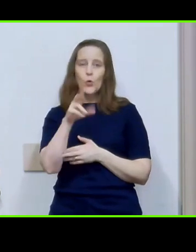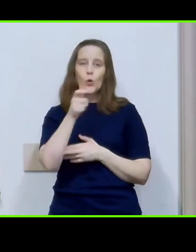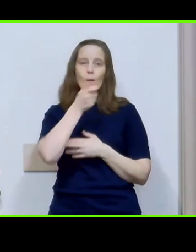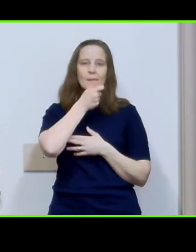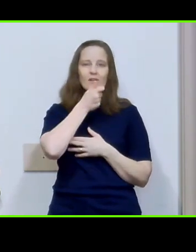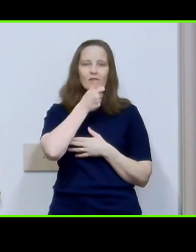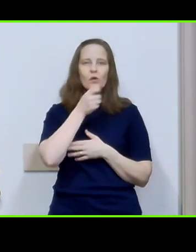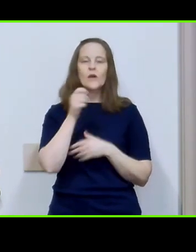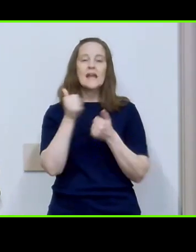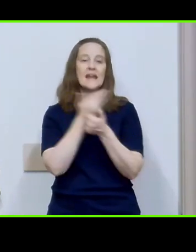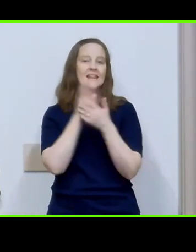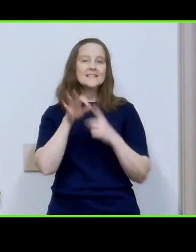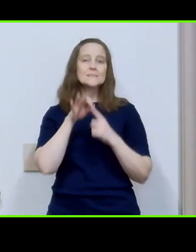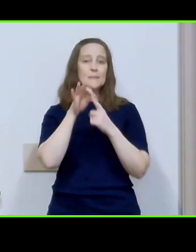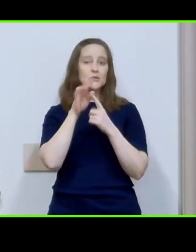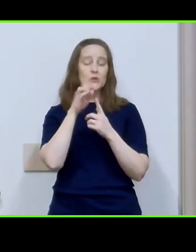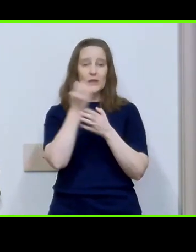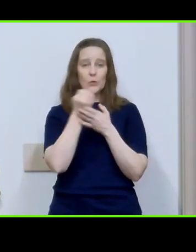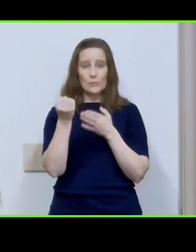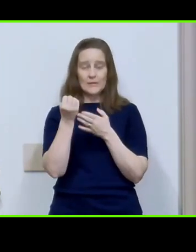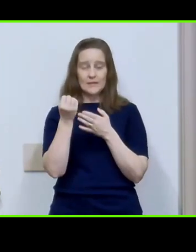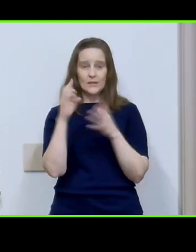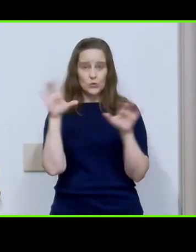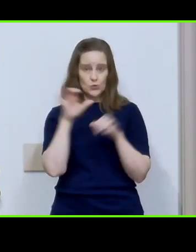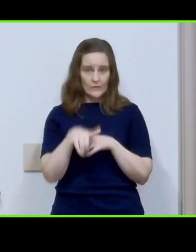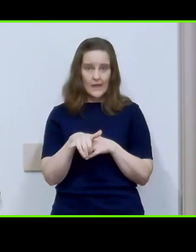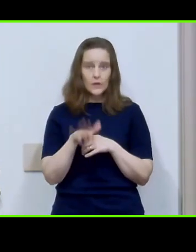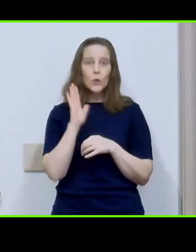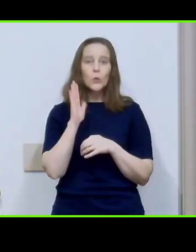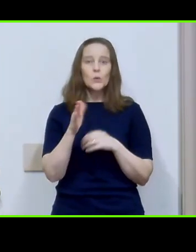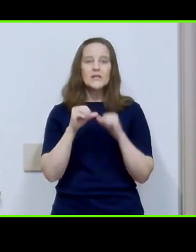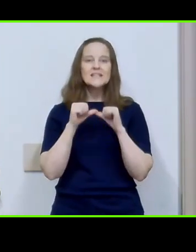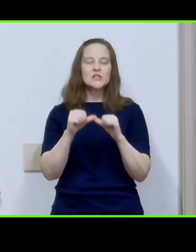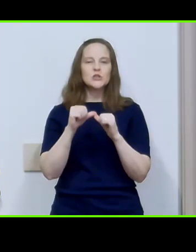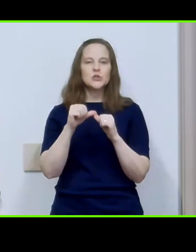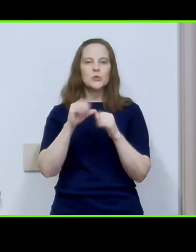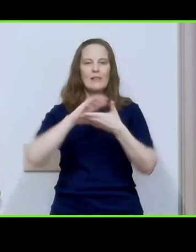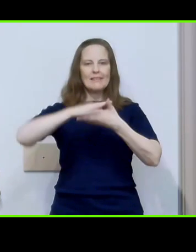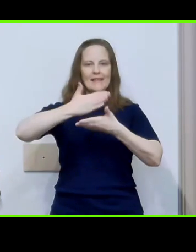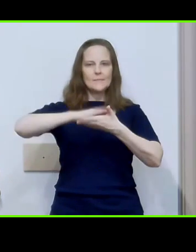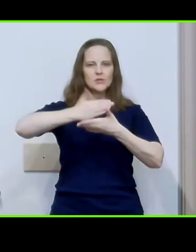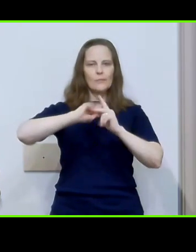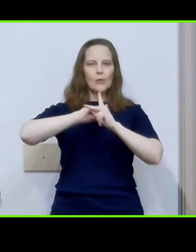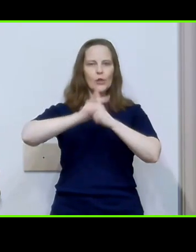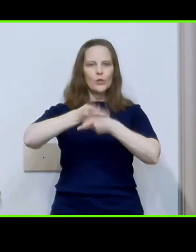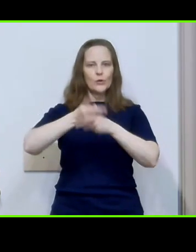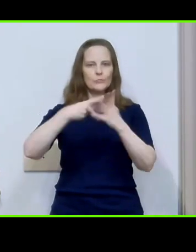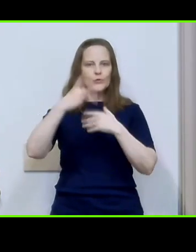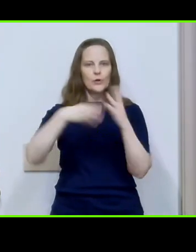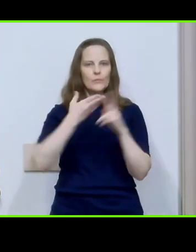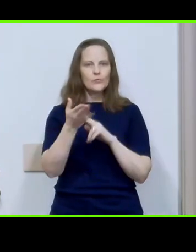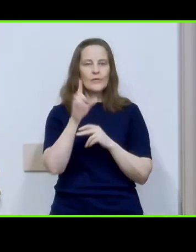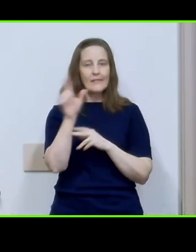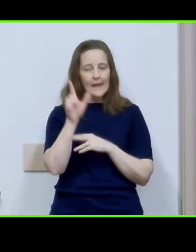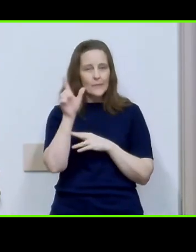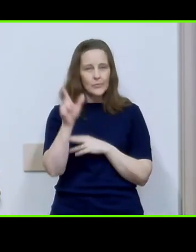other specialized equipment that may be needed. We will continue our laptop loaner program through the library, and those are equipped with a